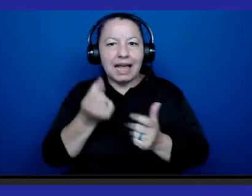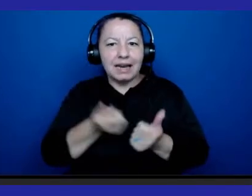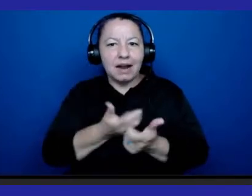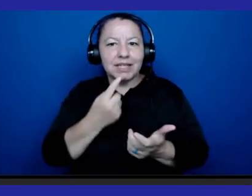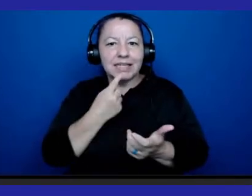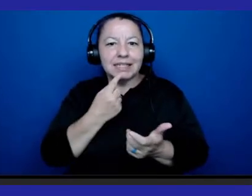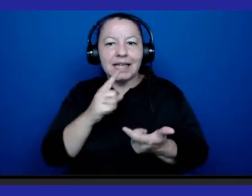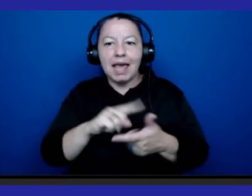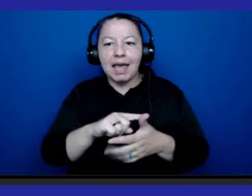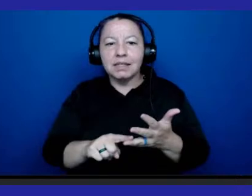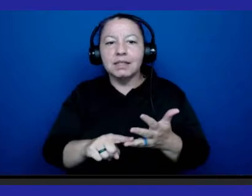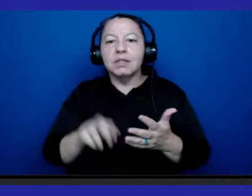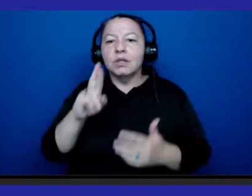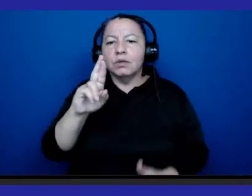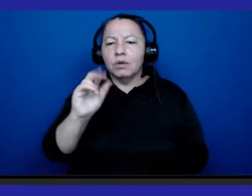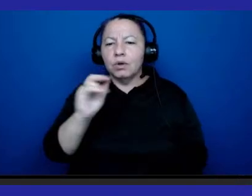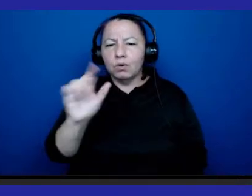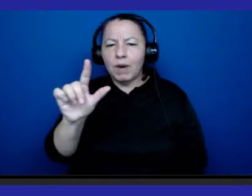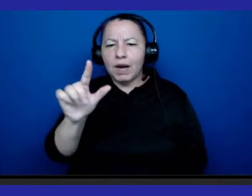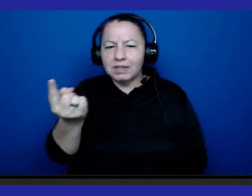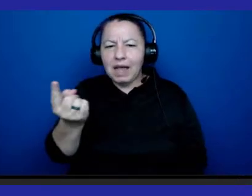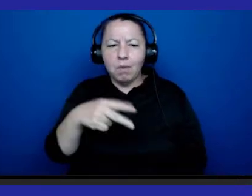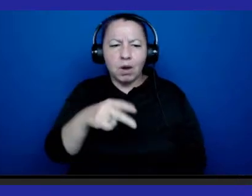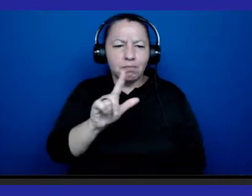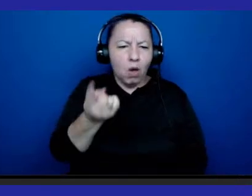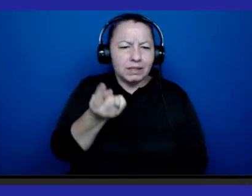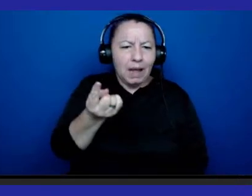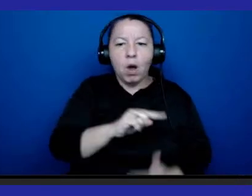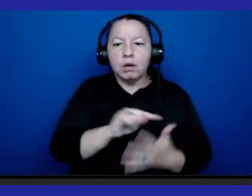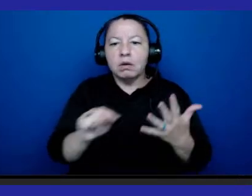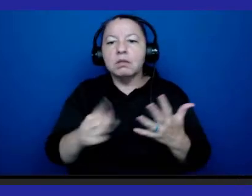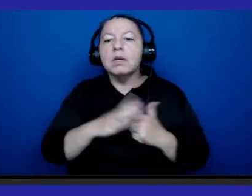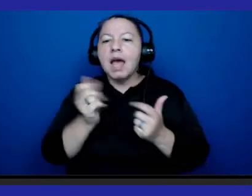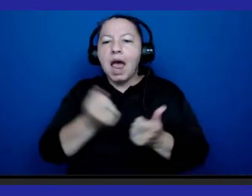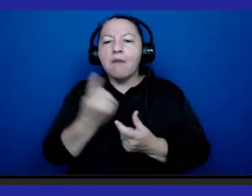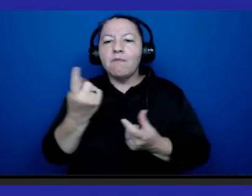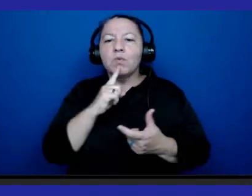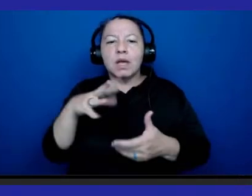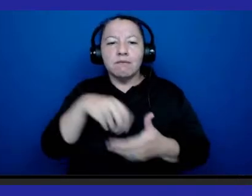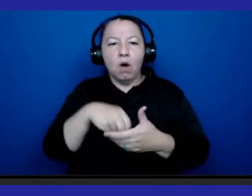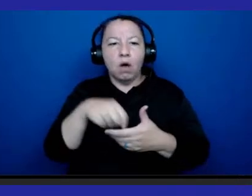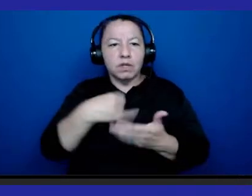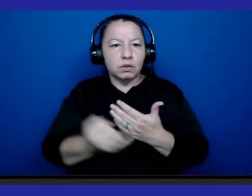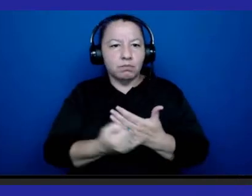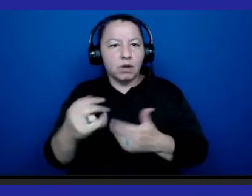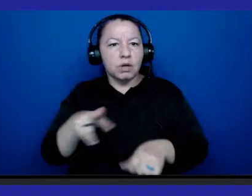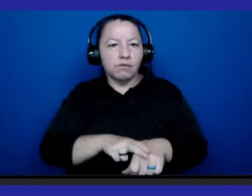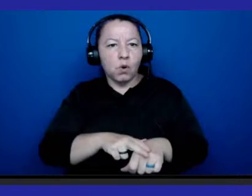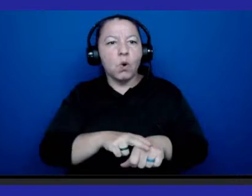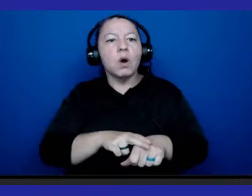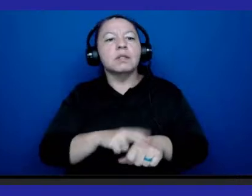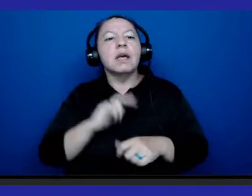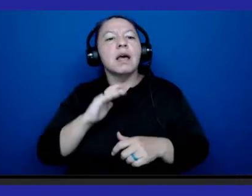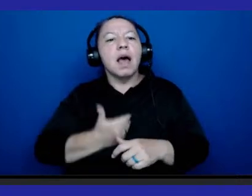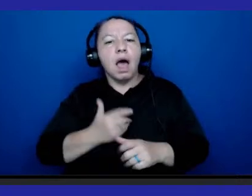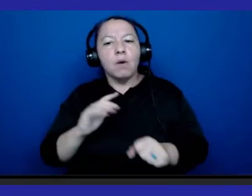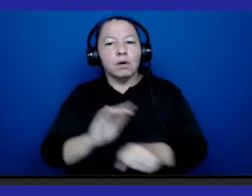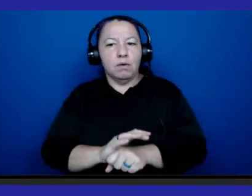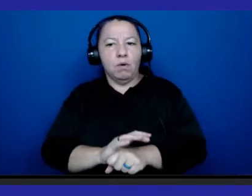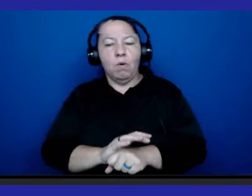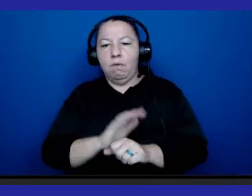Rachel Larkin. So everyone has been really involved in this project, and of course, our entire